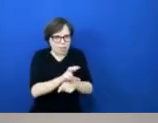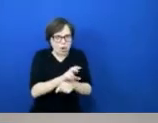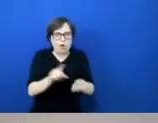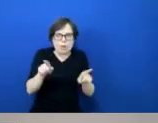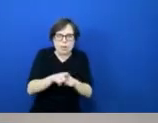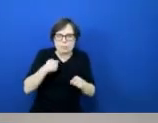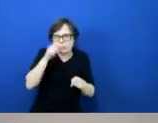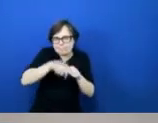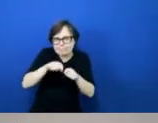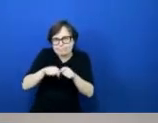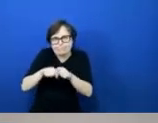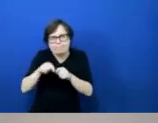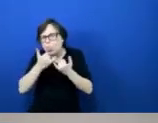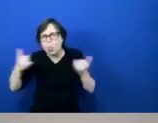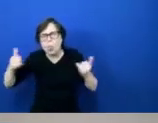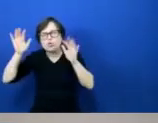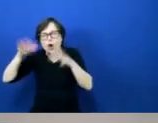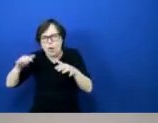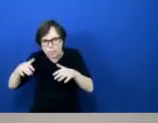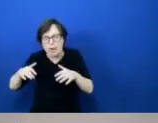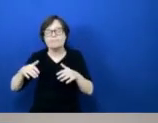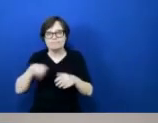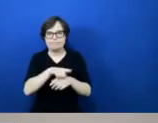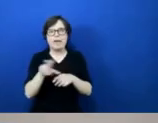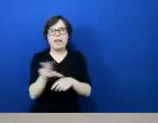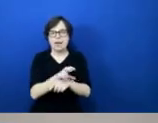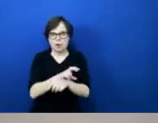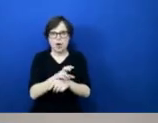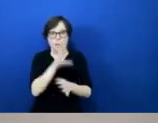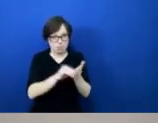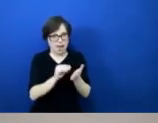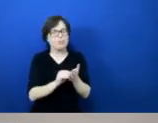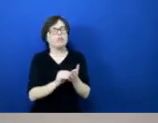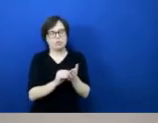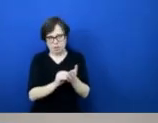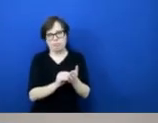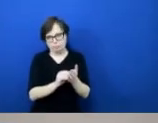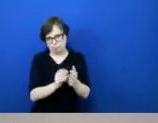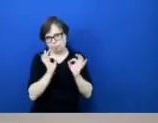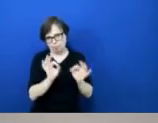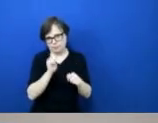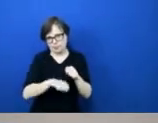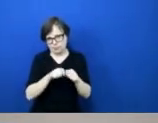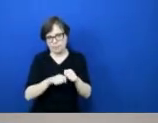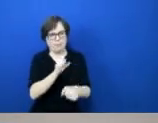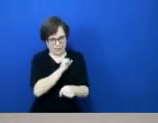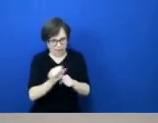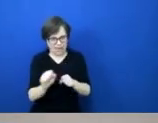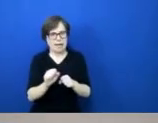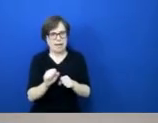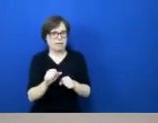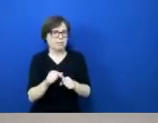a technology. We worked on it in many catchment areas, tested on many types of rainfalls, and this technology is available in